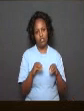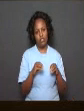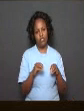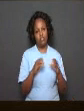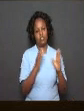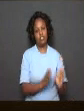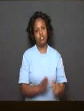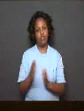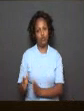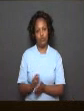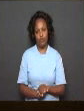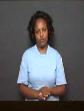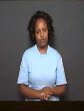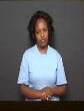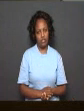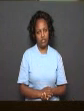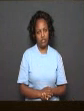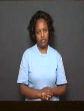Students, let's get ready.